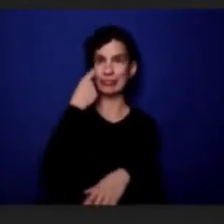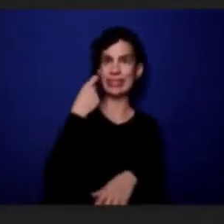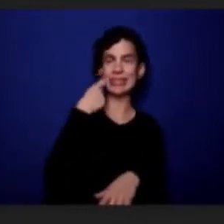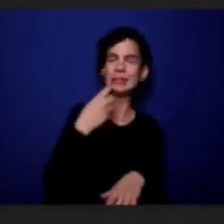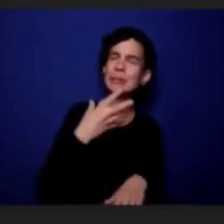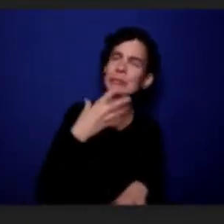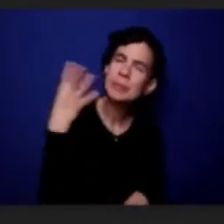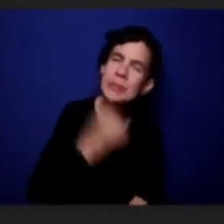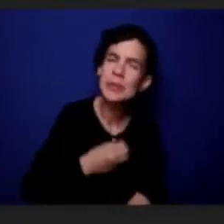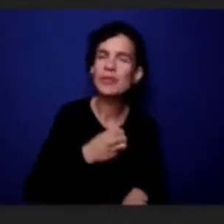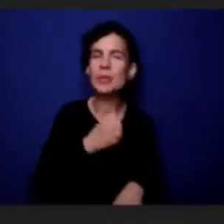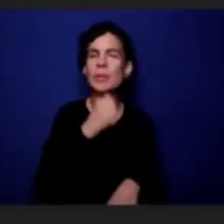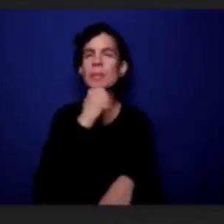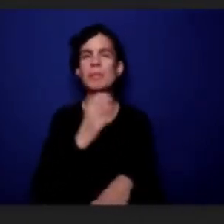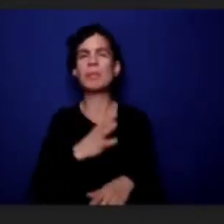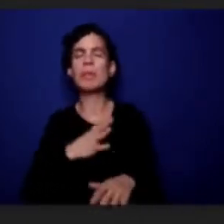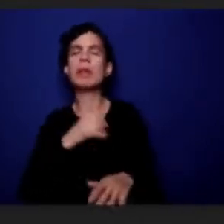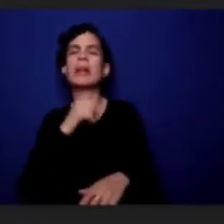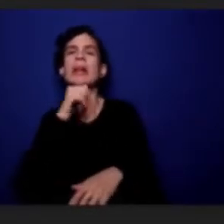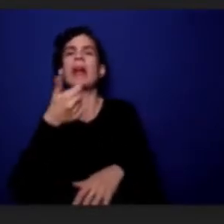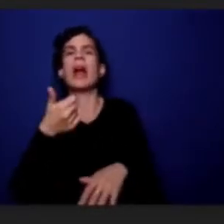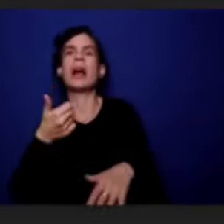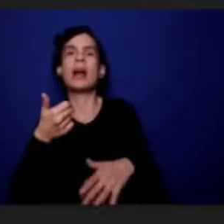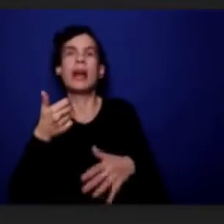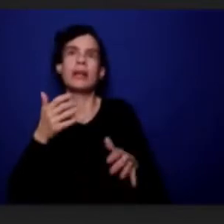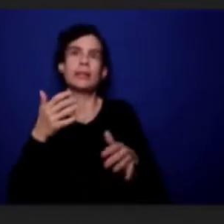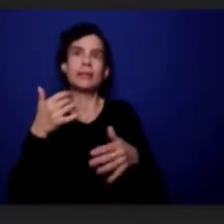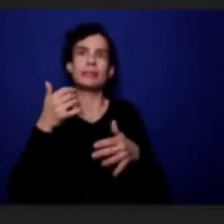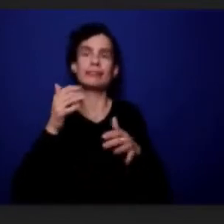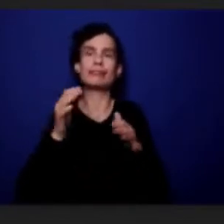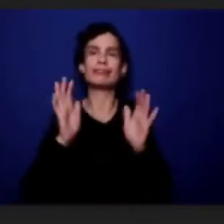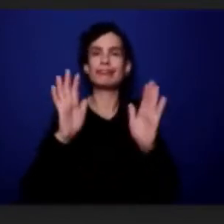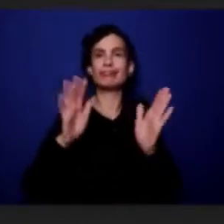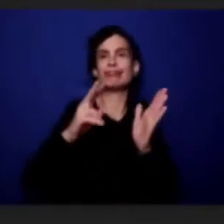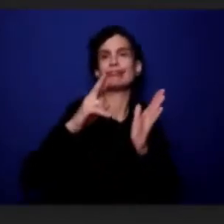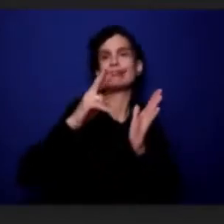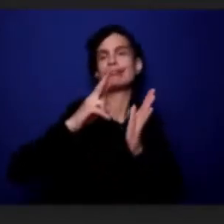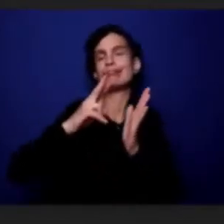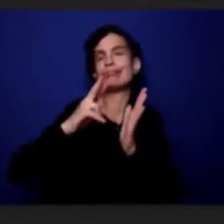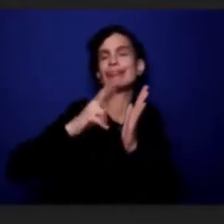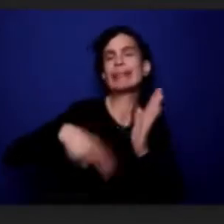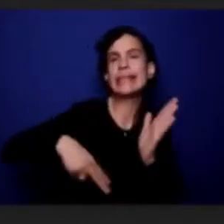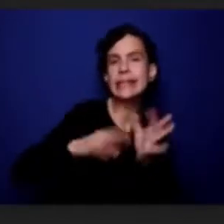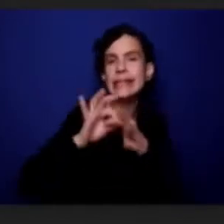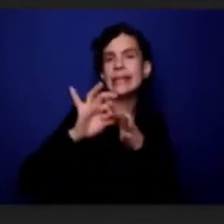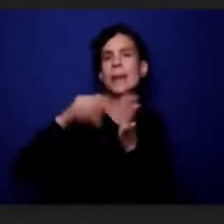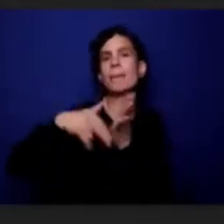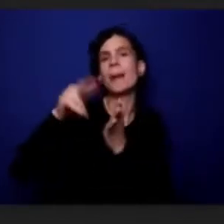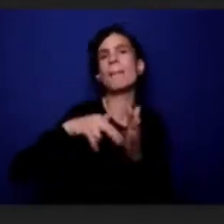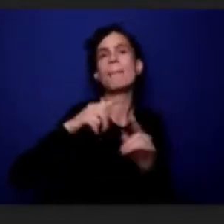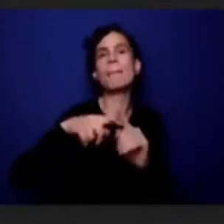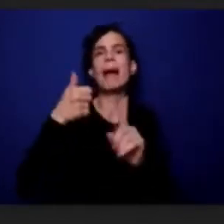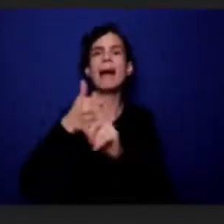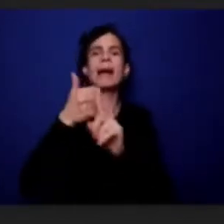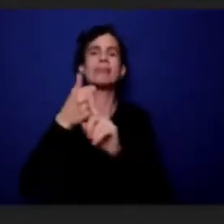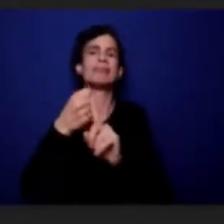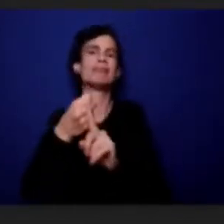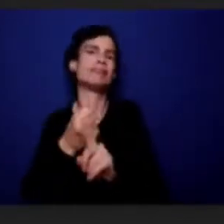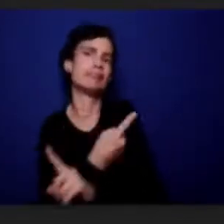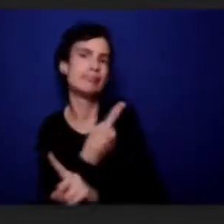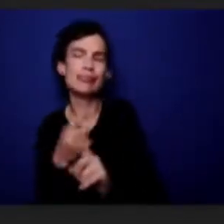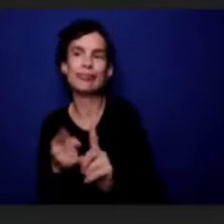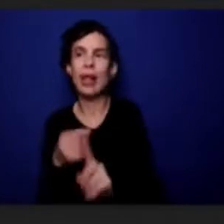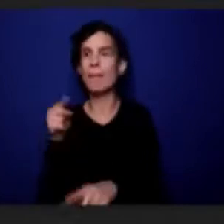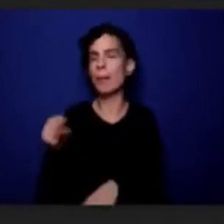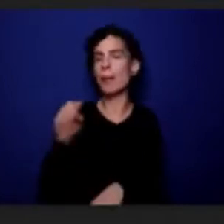and one thing that he sort of notes is that you can tell that she was quite recently a beautiful woman. And I mean, it's a